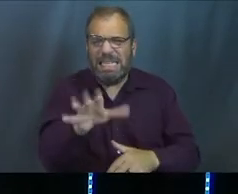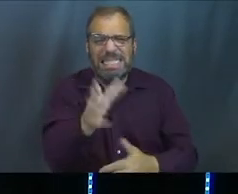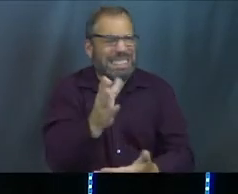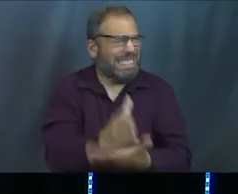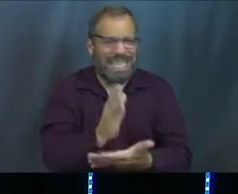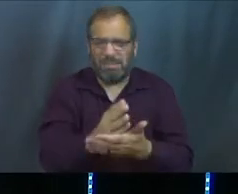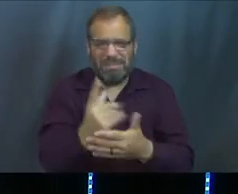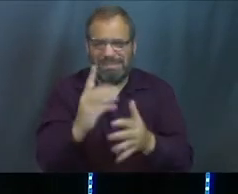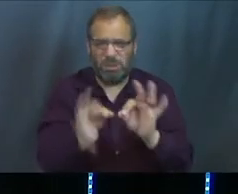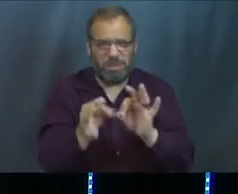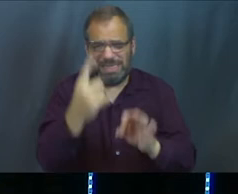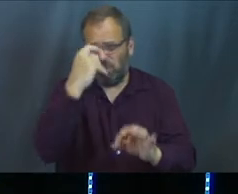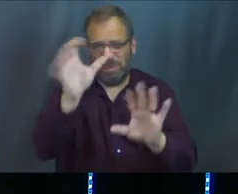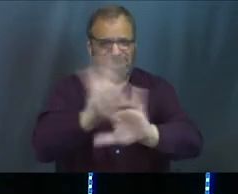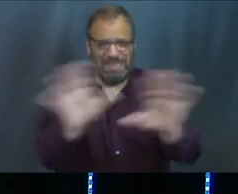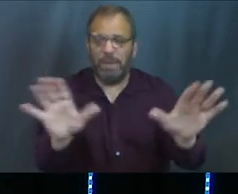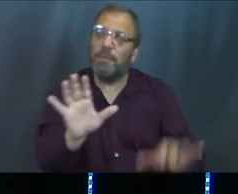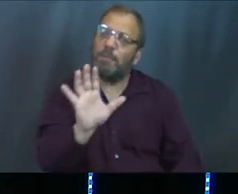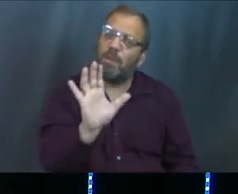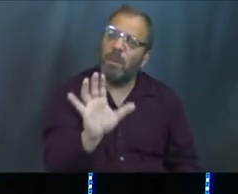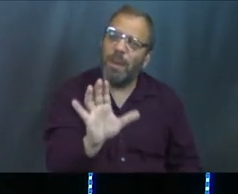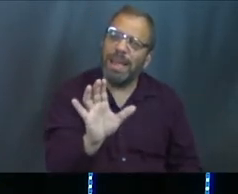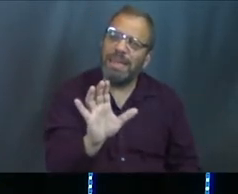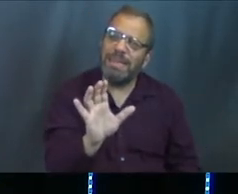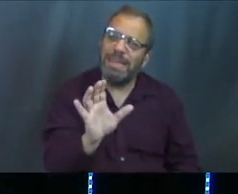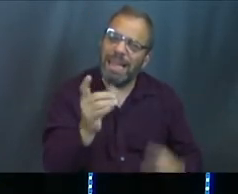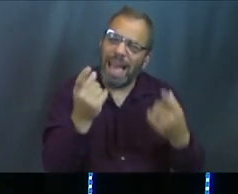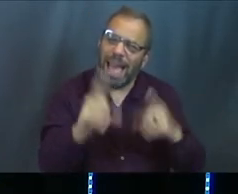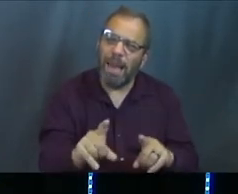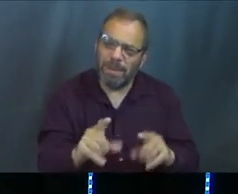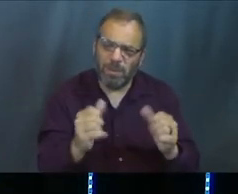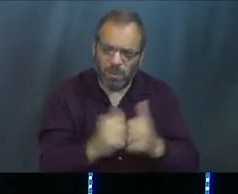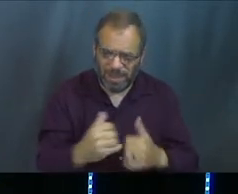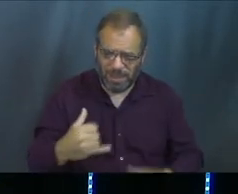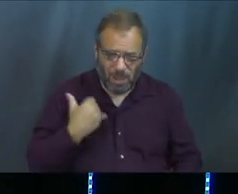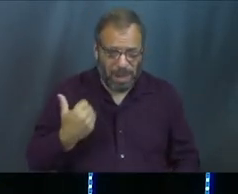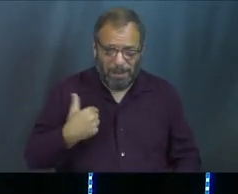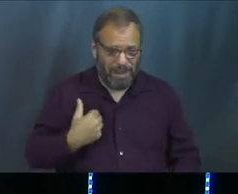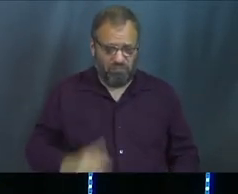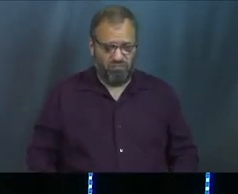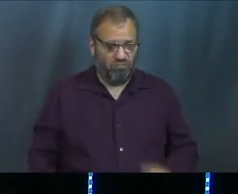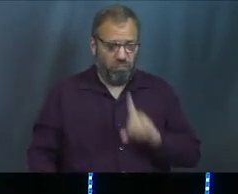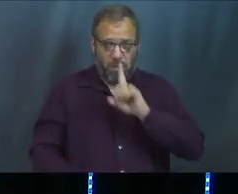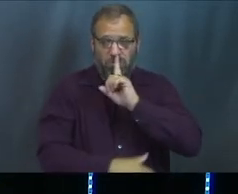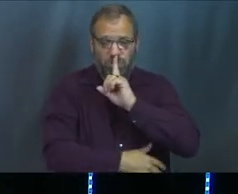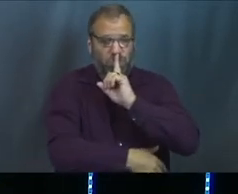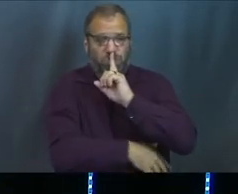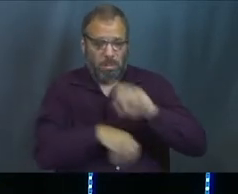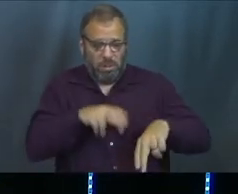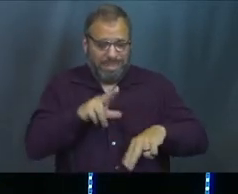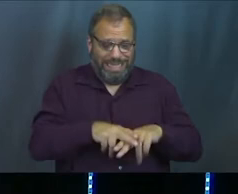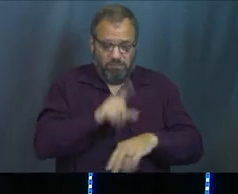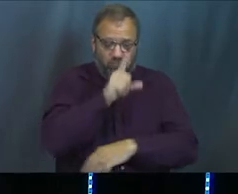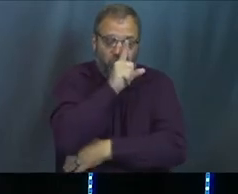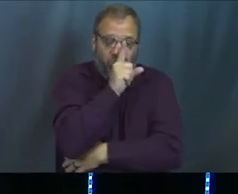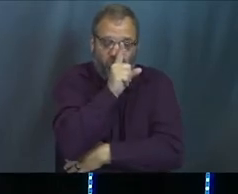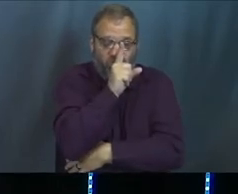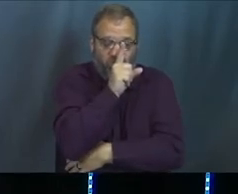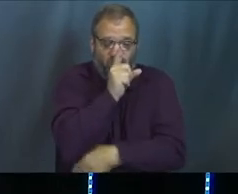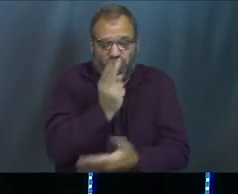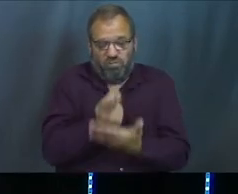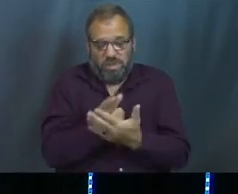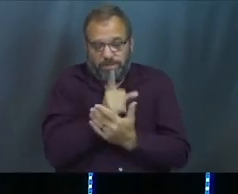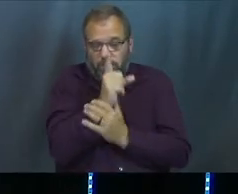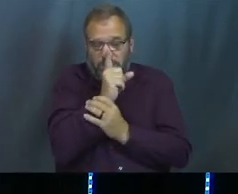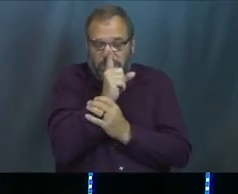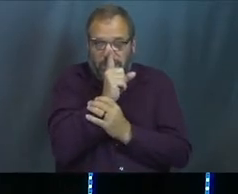know what I'm saying? It's like, look at this. Look at where it's gotten you. That's me. If I'm just, I'm like, nah, man, I'm done telling dreams. Actually, I don't even want to have dreams. I'm just gonna lay down.